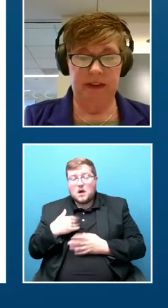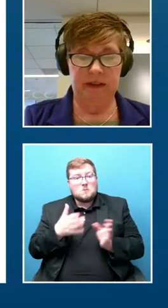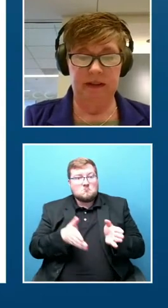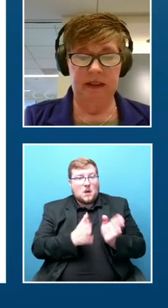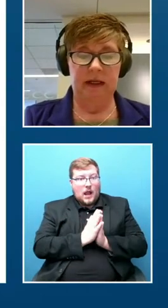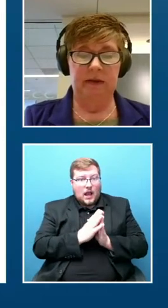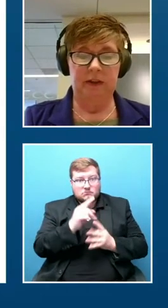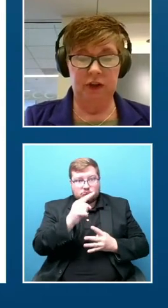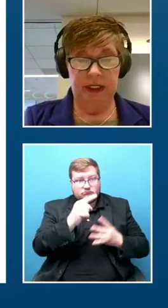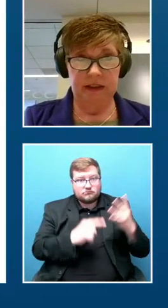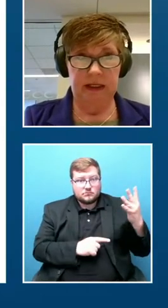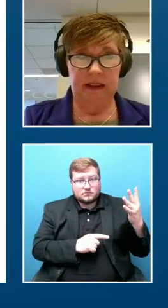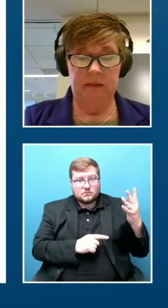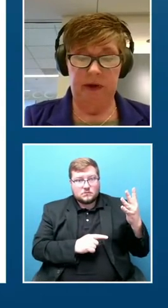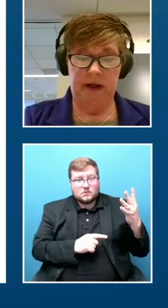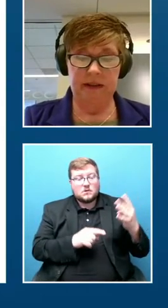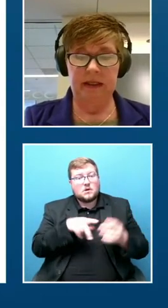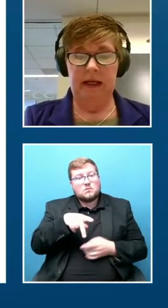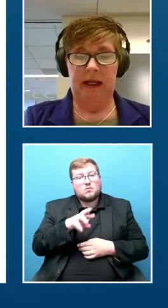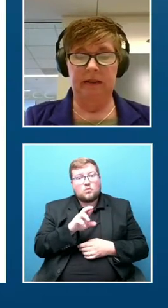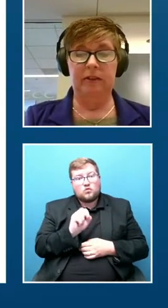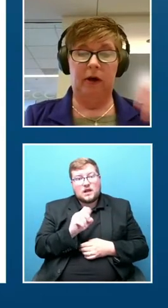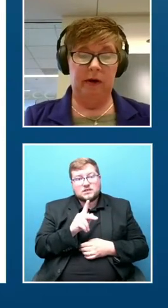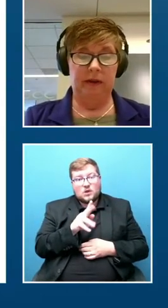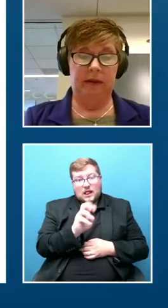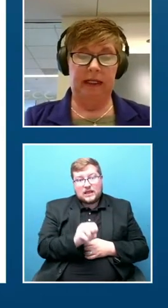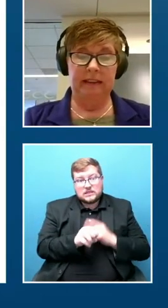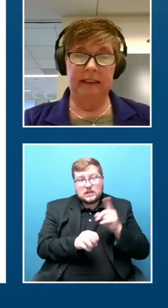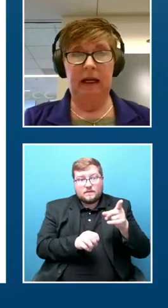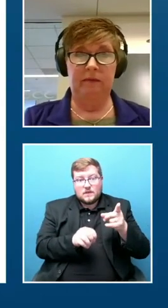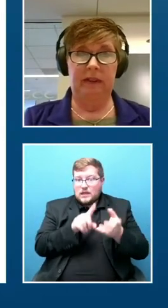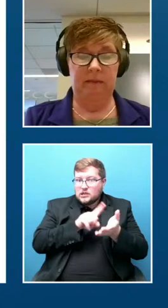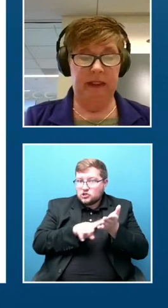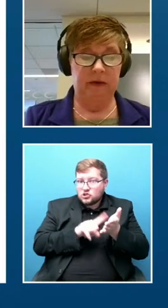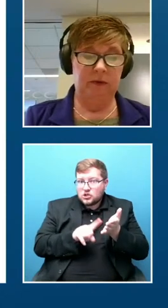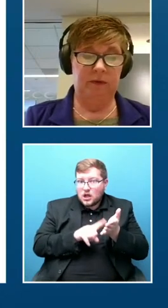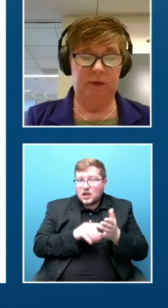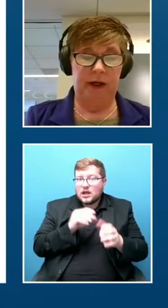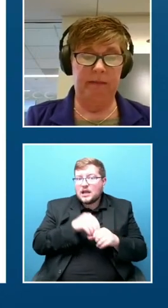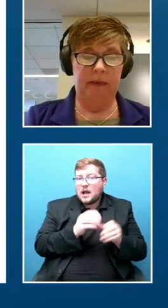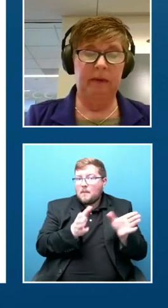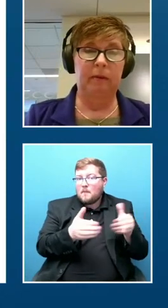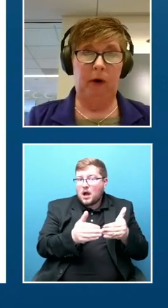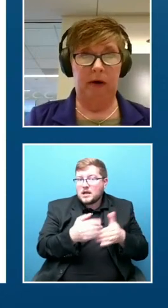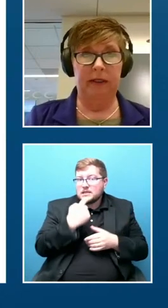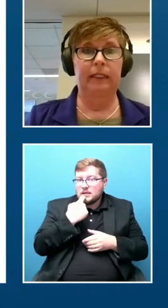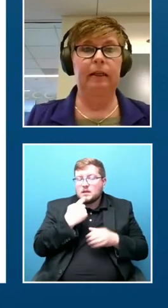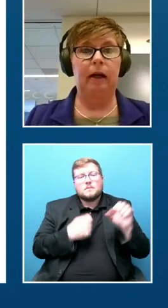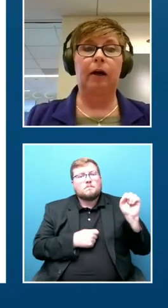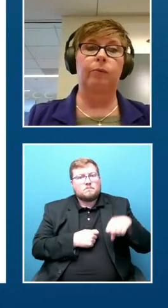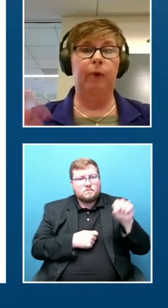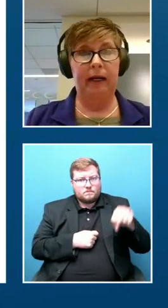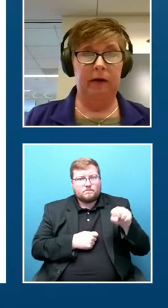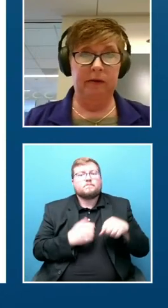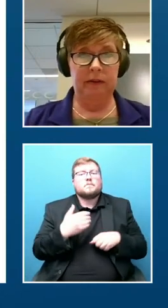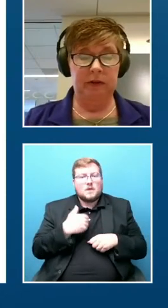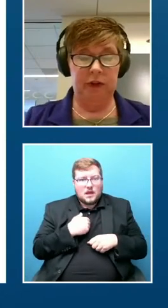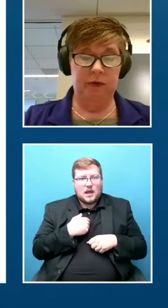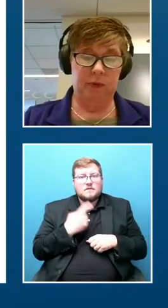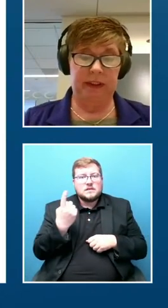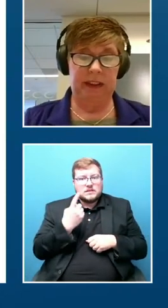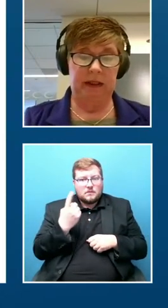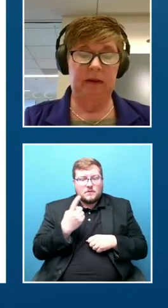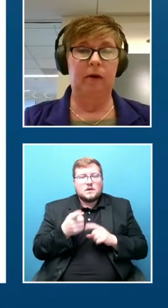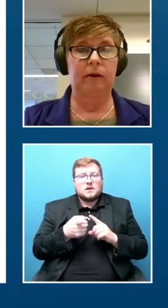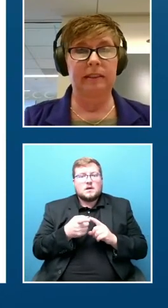press releases. They checked that inbox and saw that they did have emails from the party around